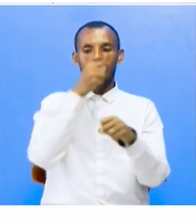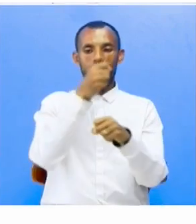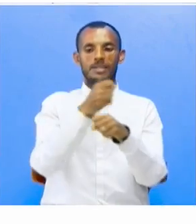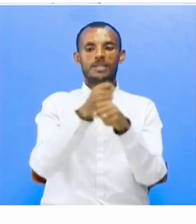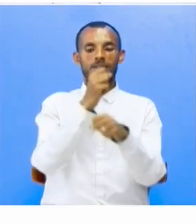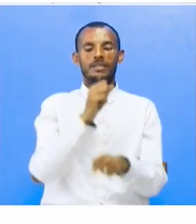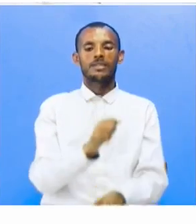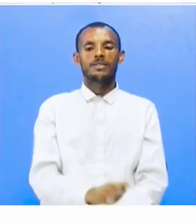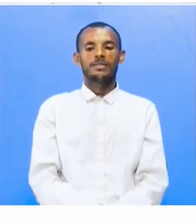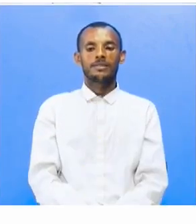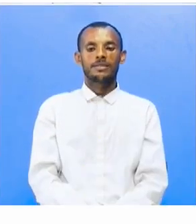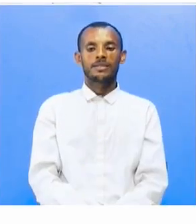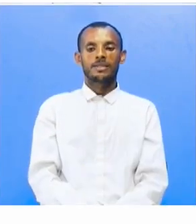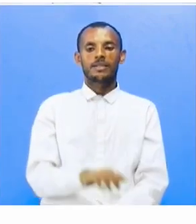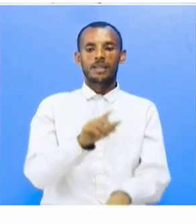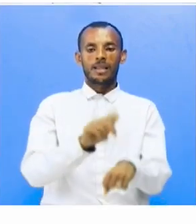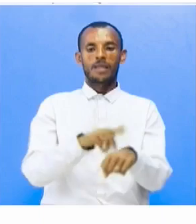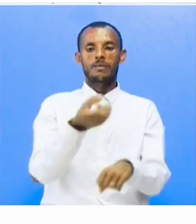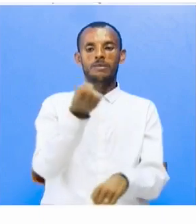3 times 3.